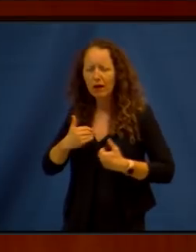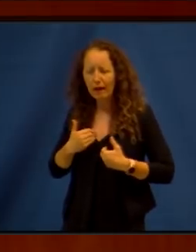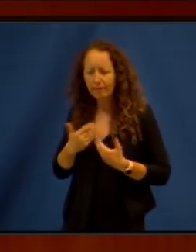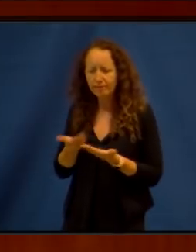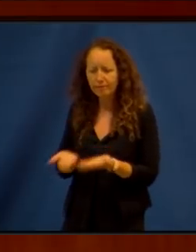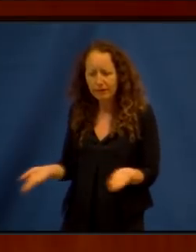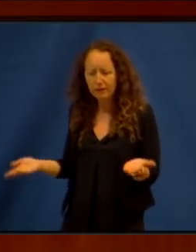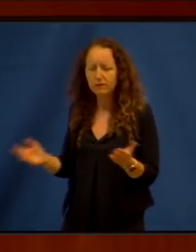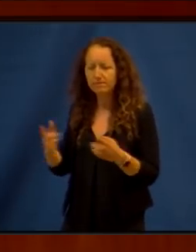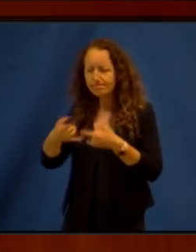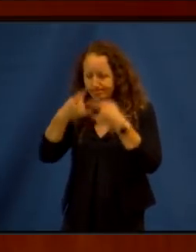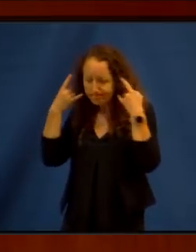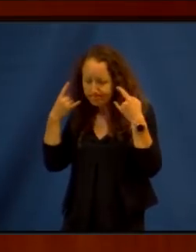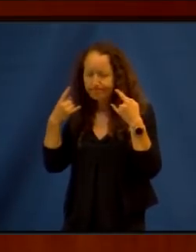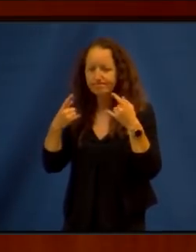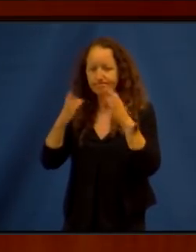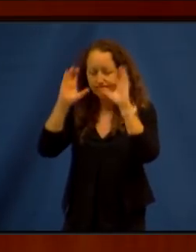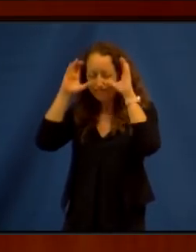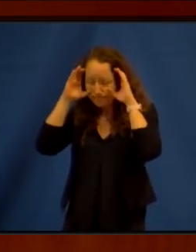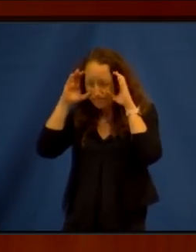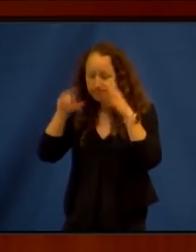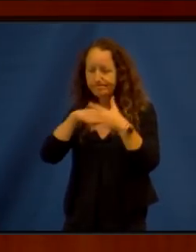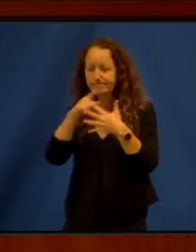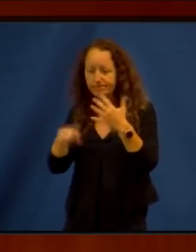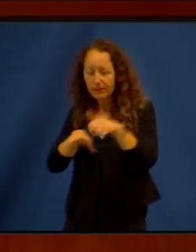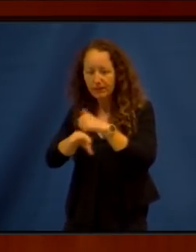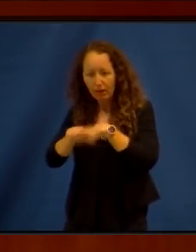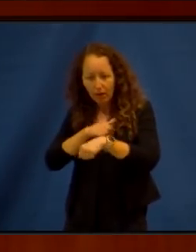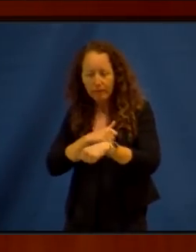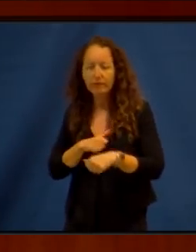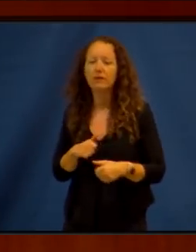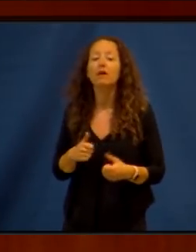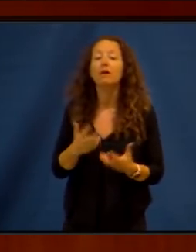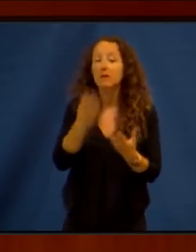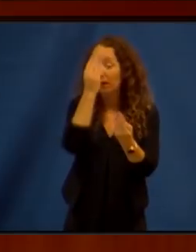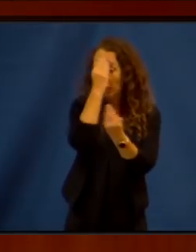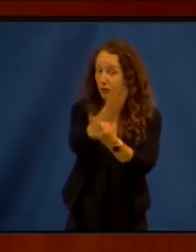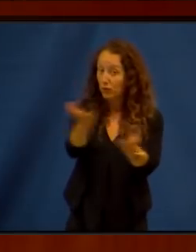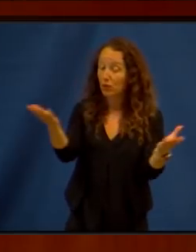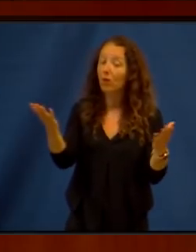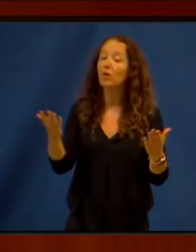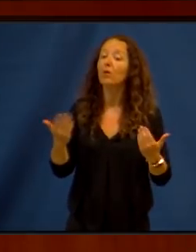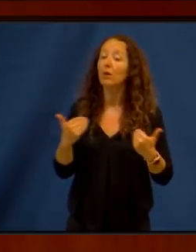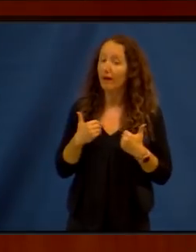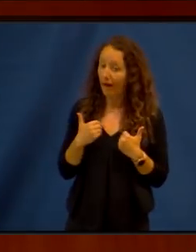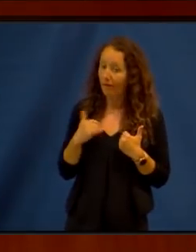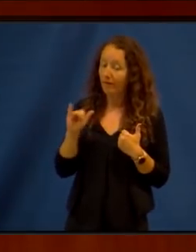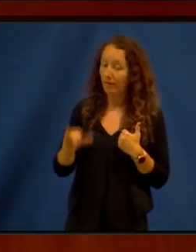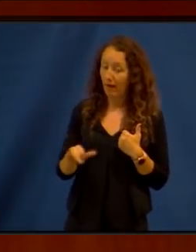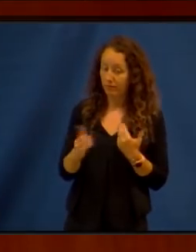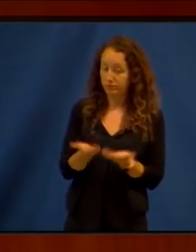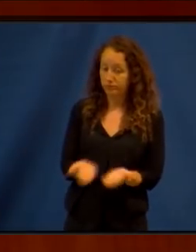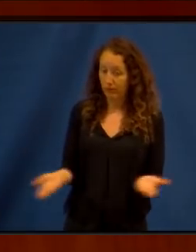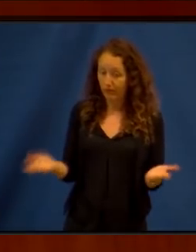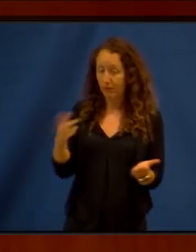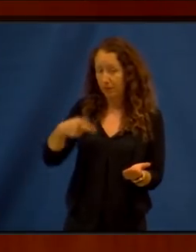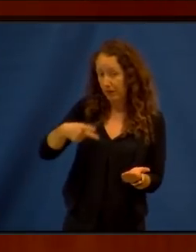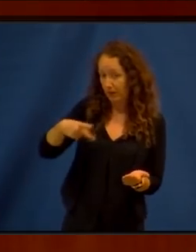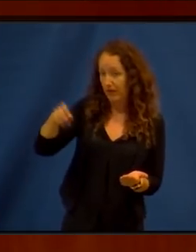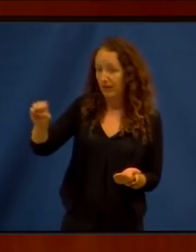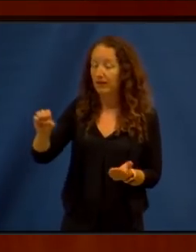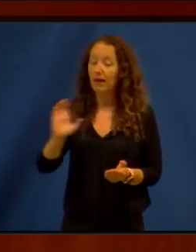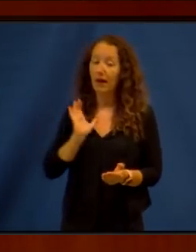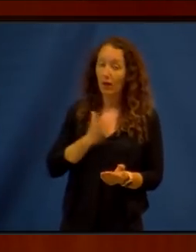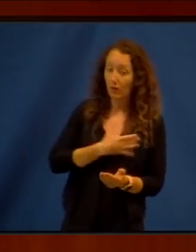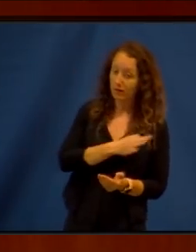that that PPE is out there and our staff has access to that PPE. The other piece we want to talk about is that there